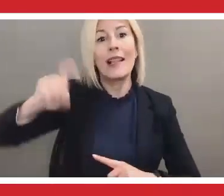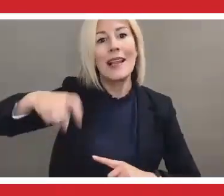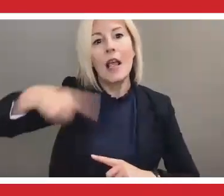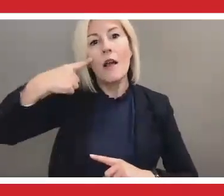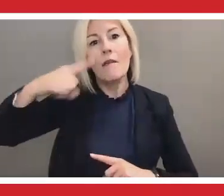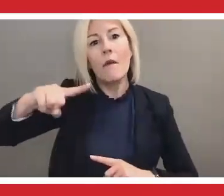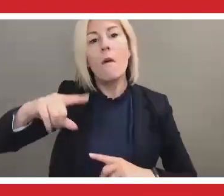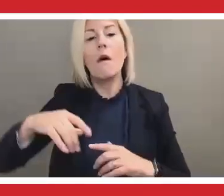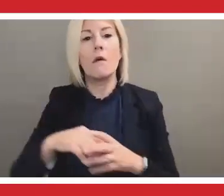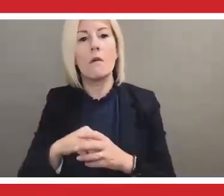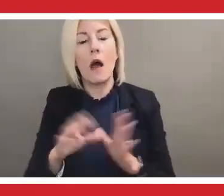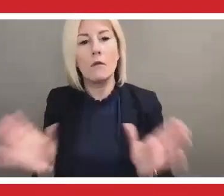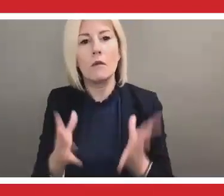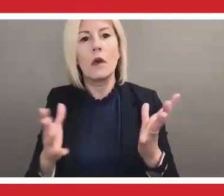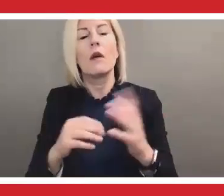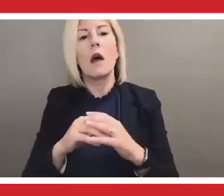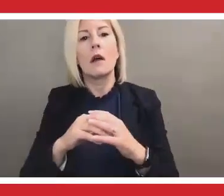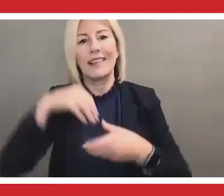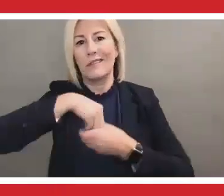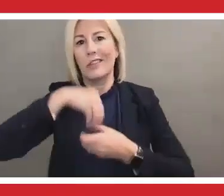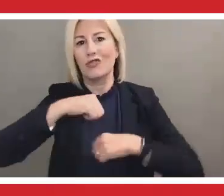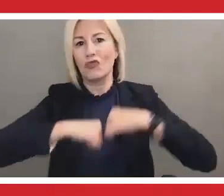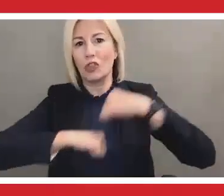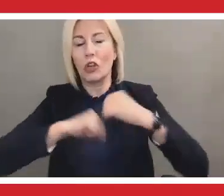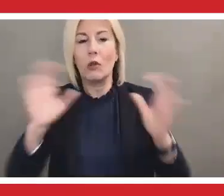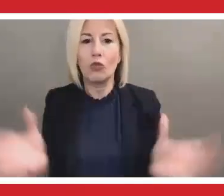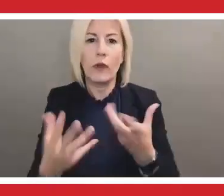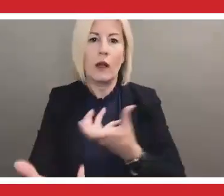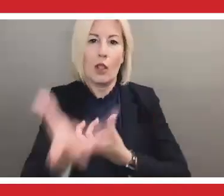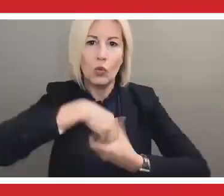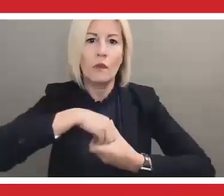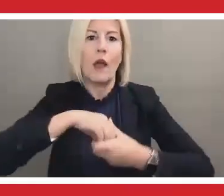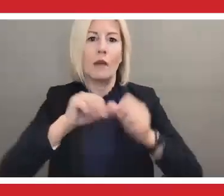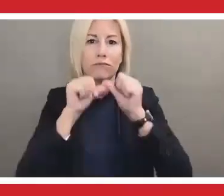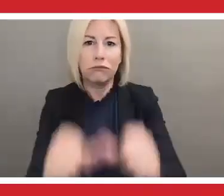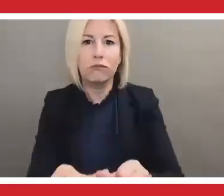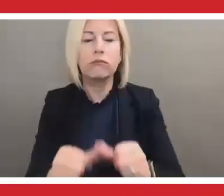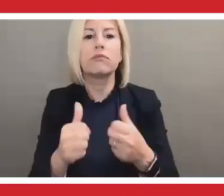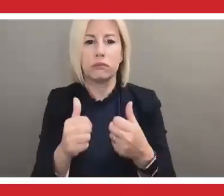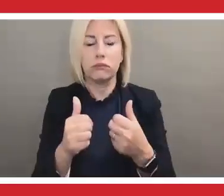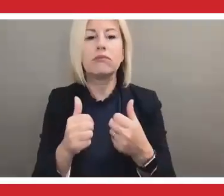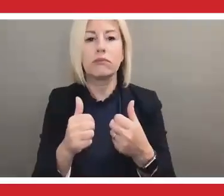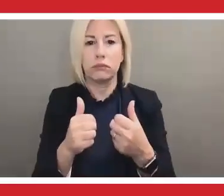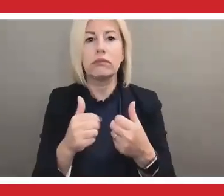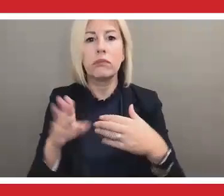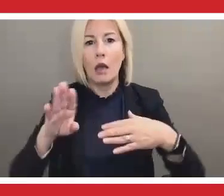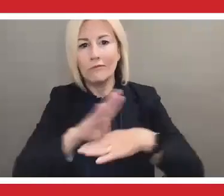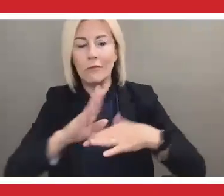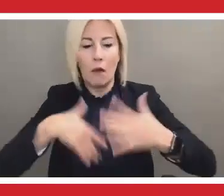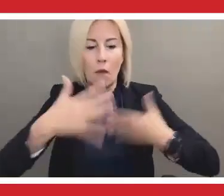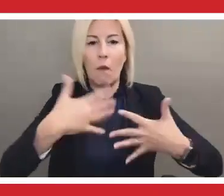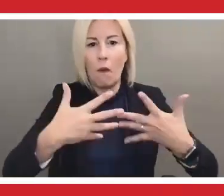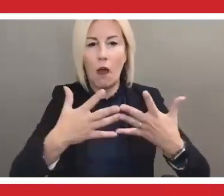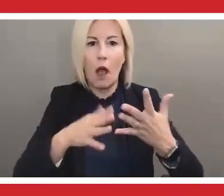building resilient infrastructure, promoting inclusive and sustainable industrialization and fostering innovation, which